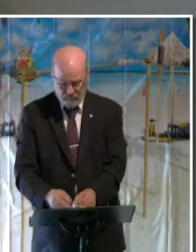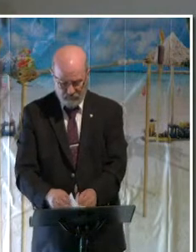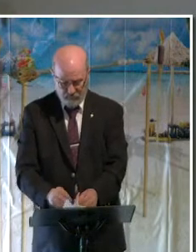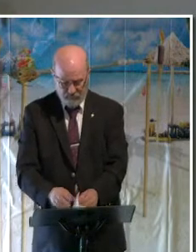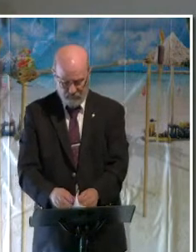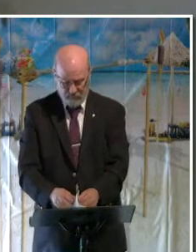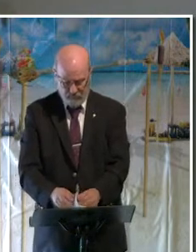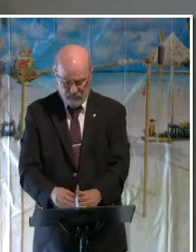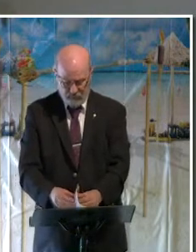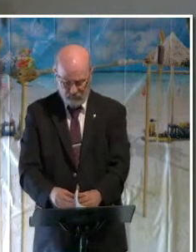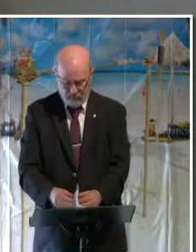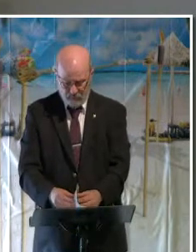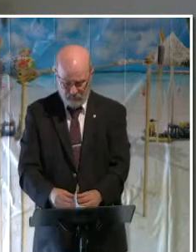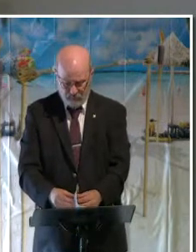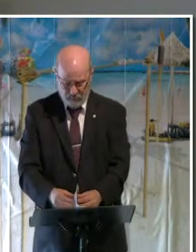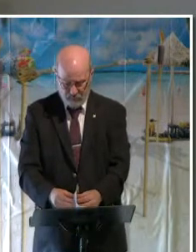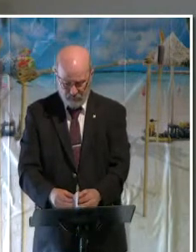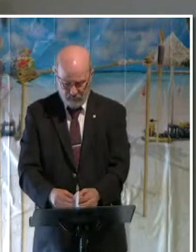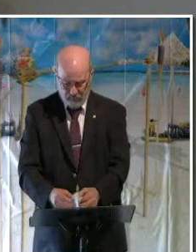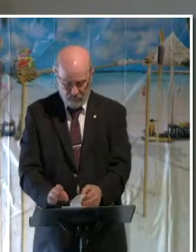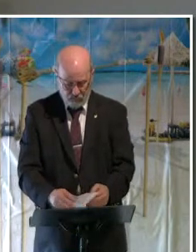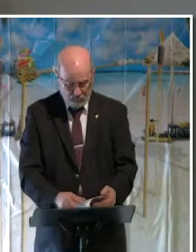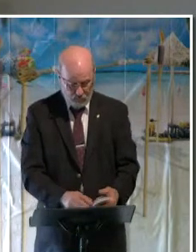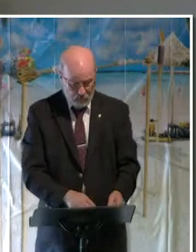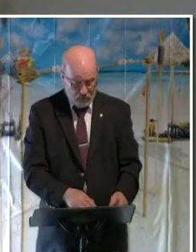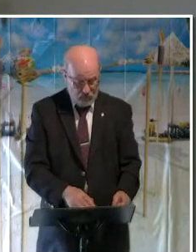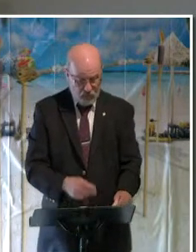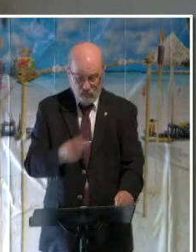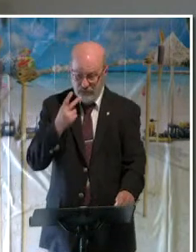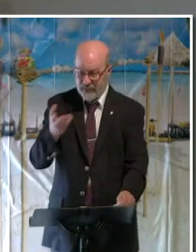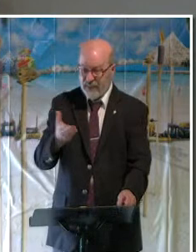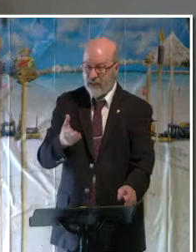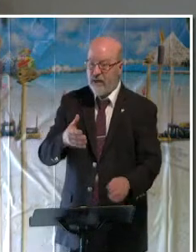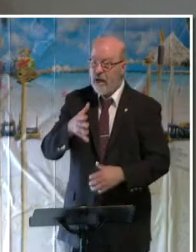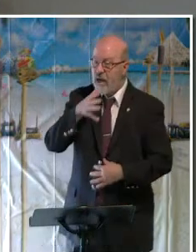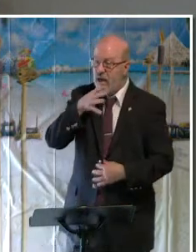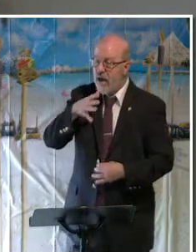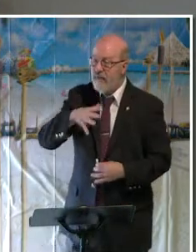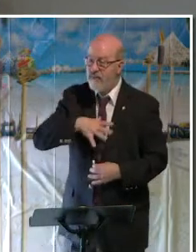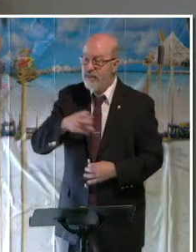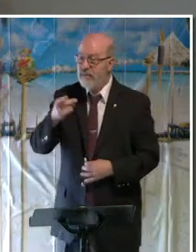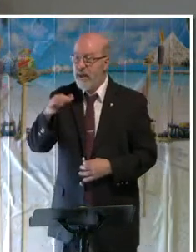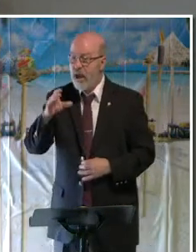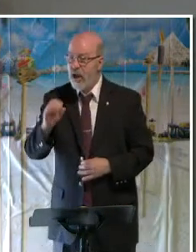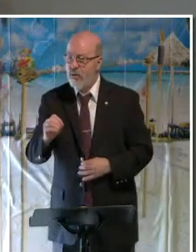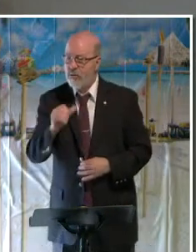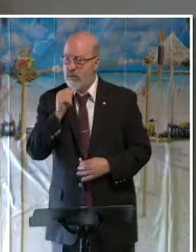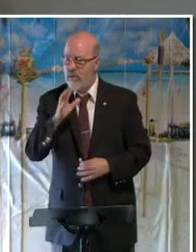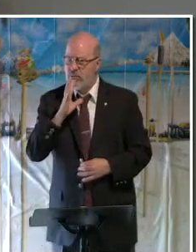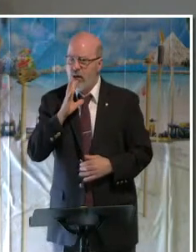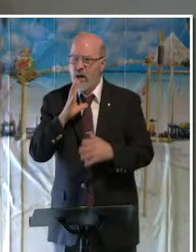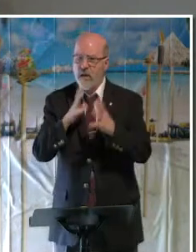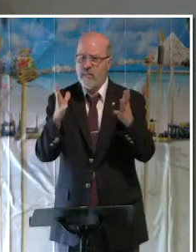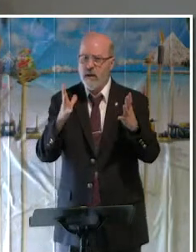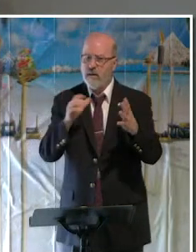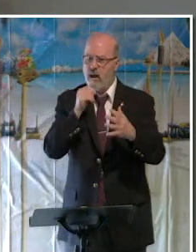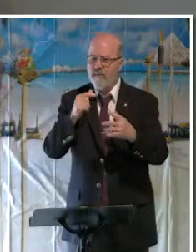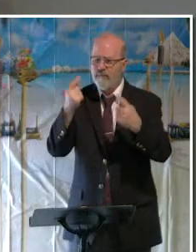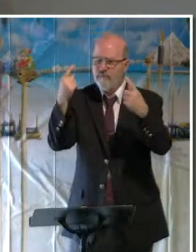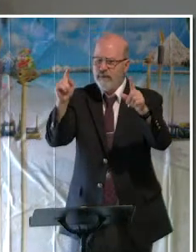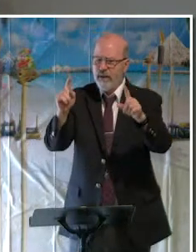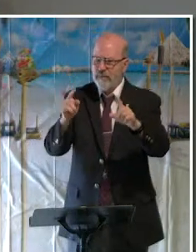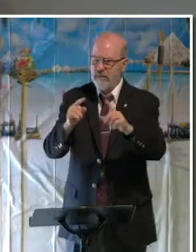heroine, a female hero, not much talked about or known in